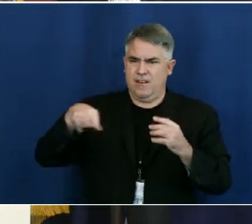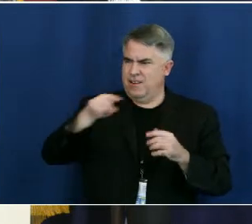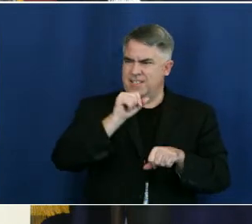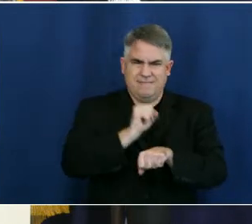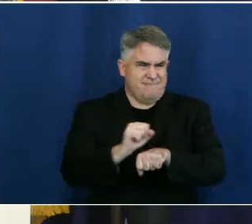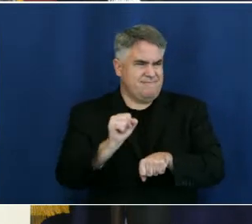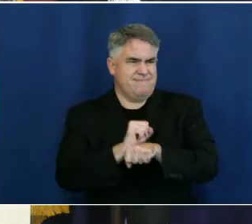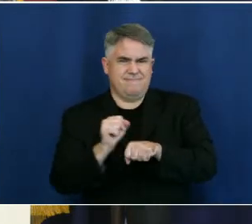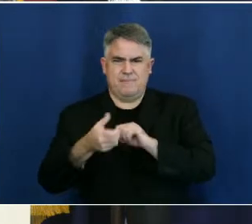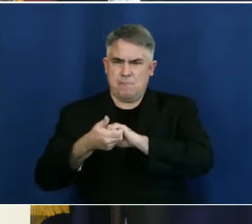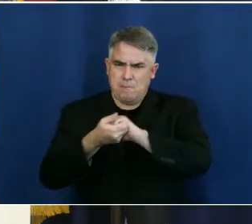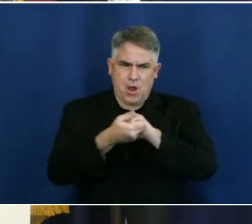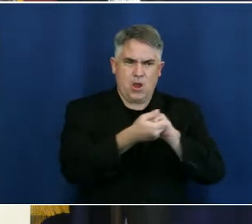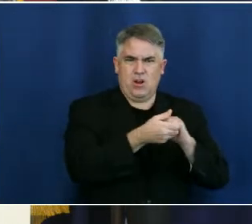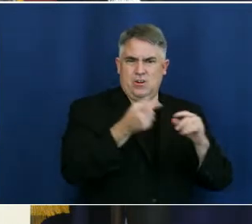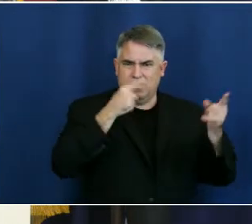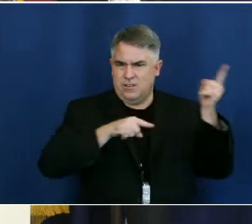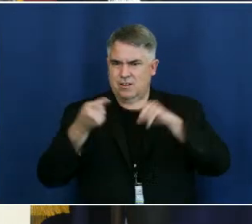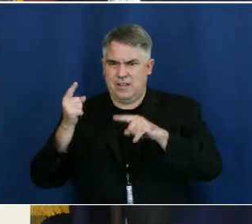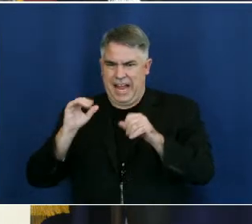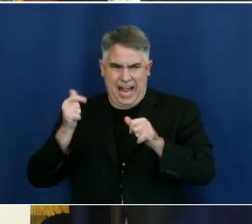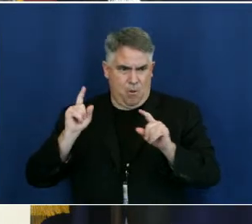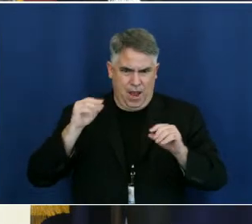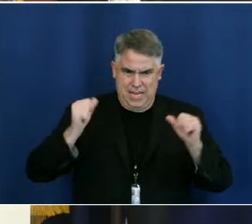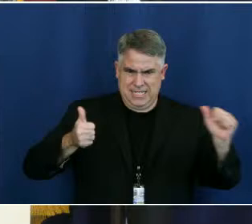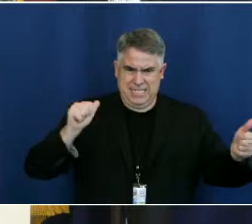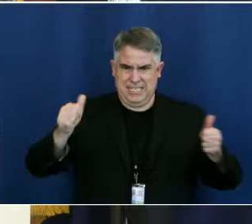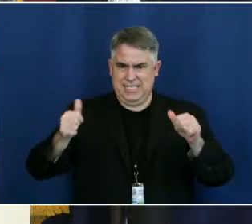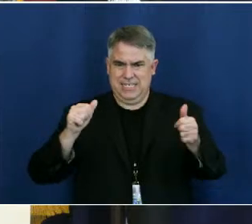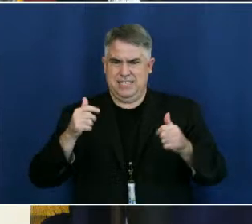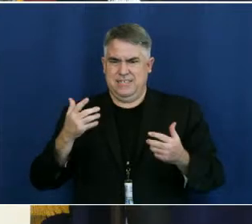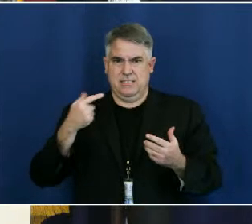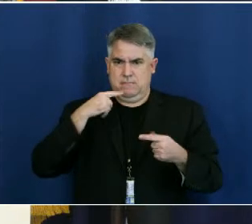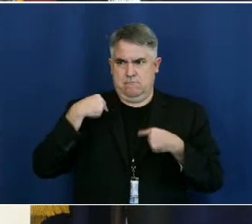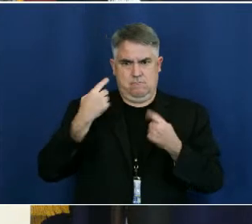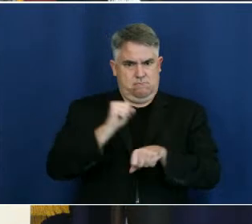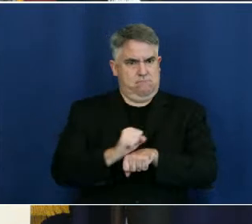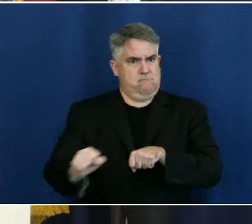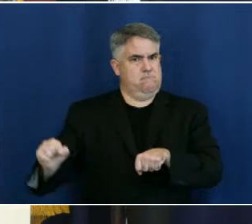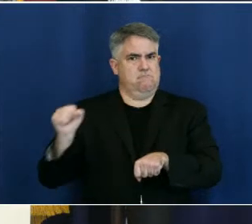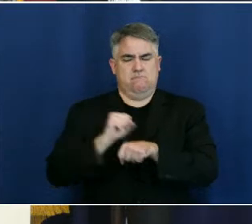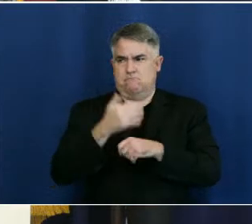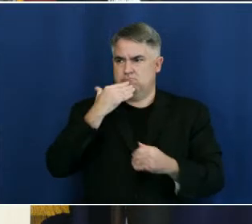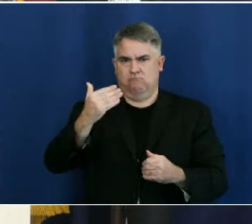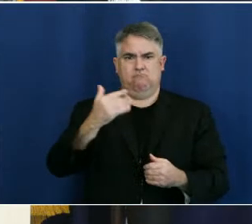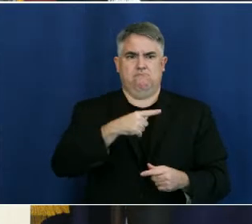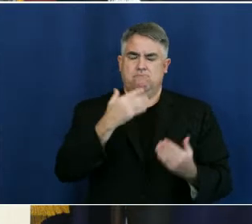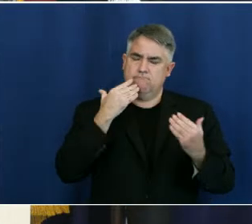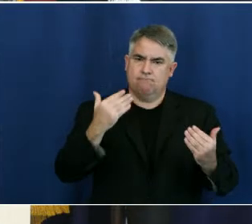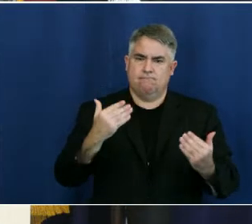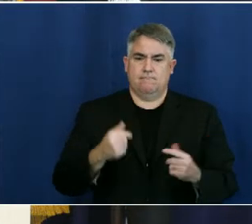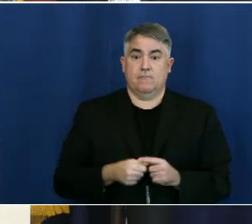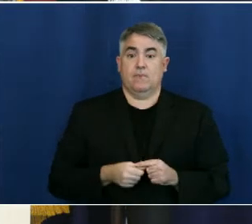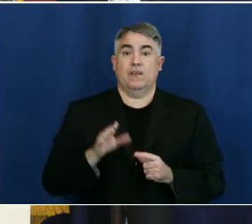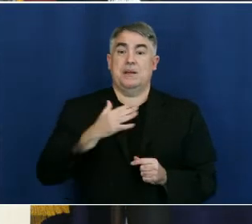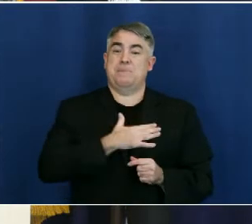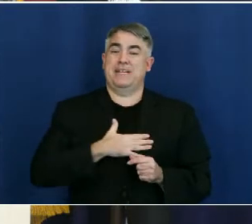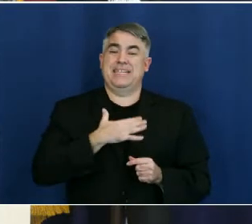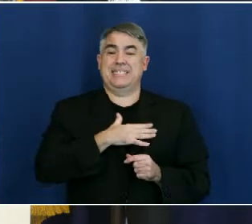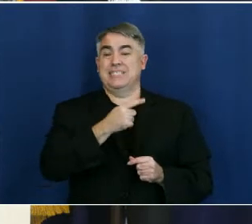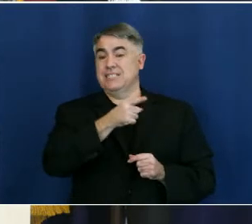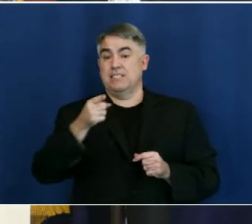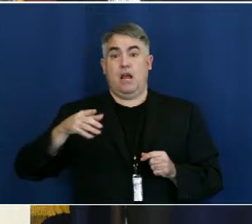of difficult months for all of us, and we thank you for stepping up. Today, we ask our community members, our trusted nonprofit organizations, and